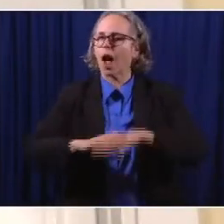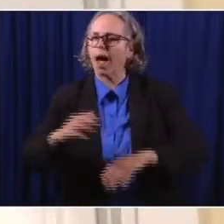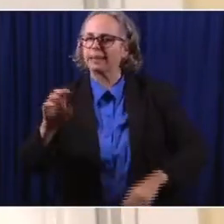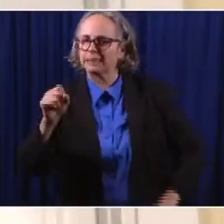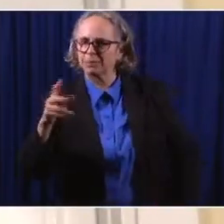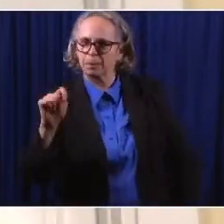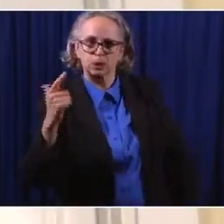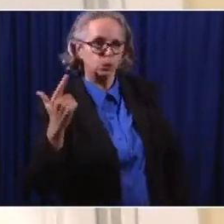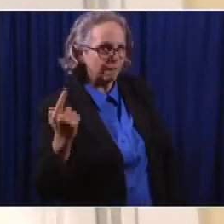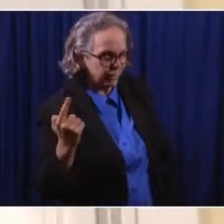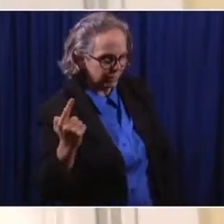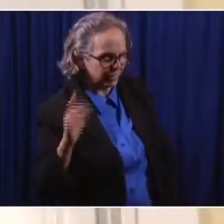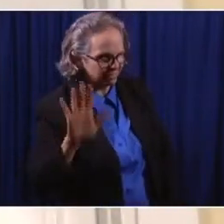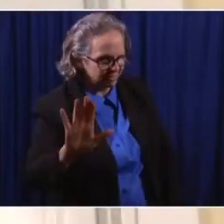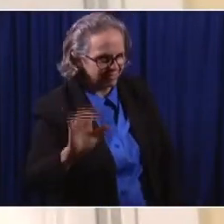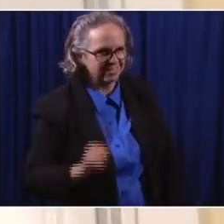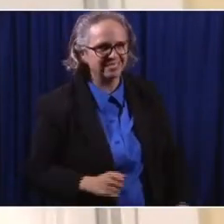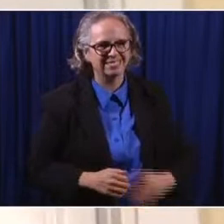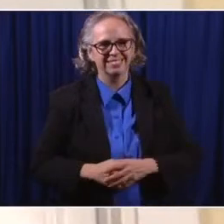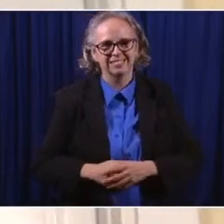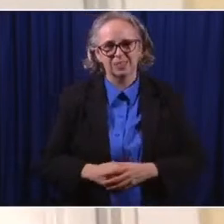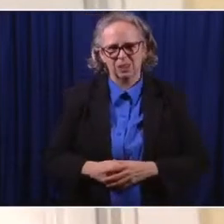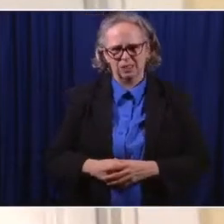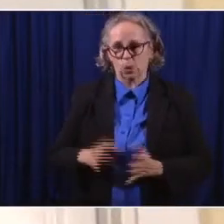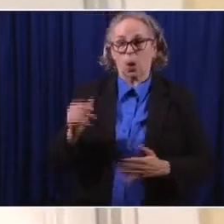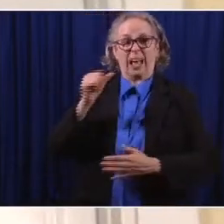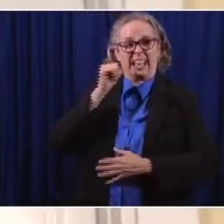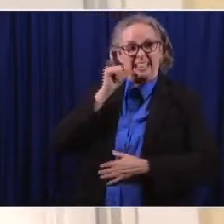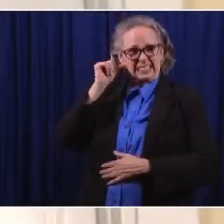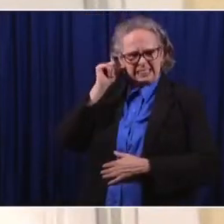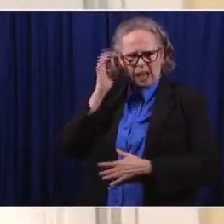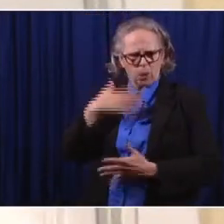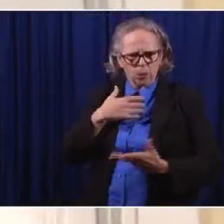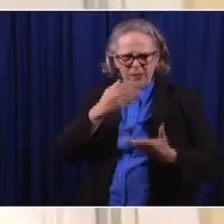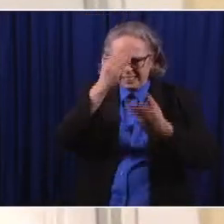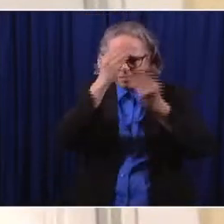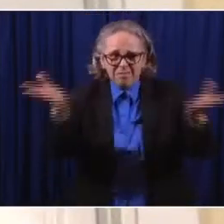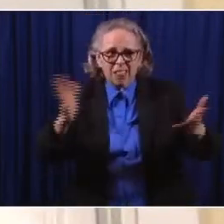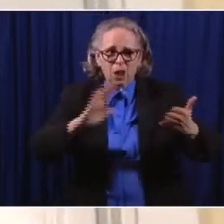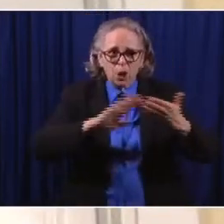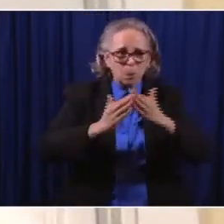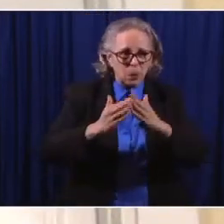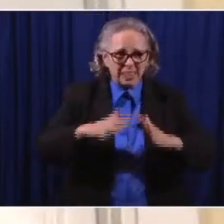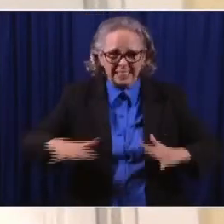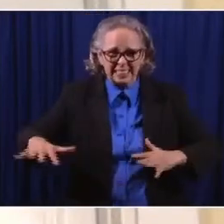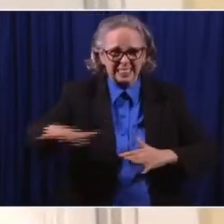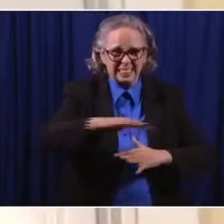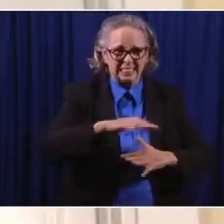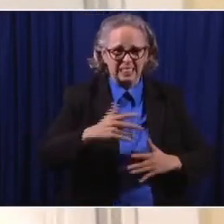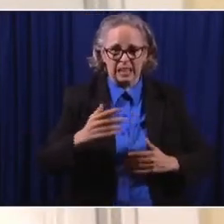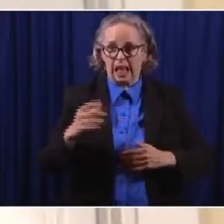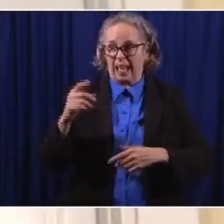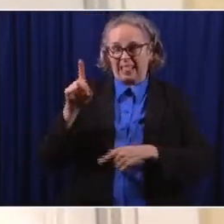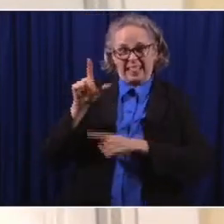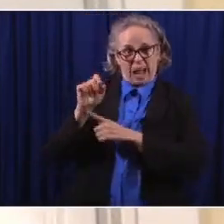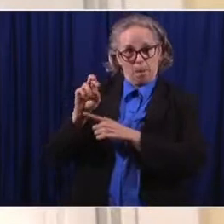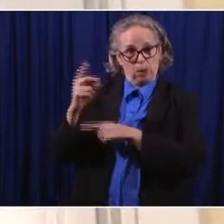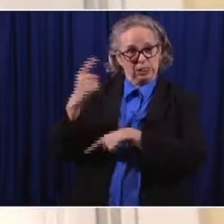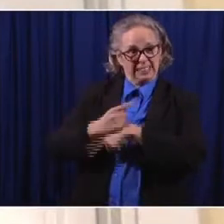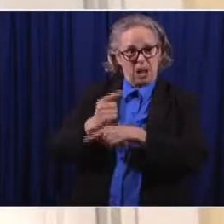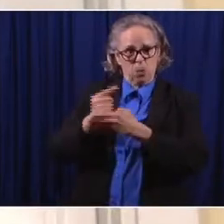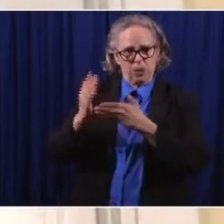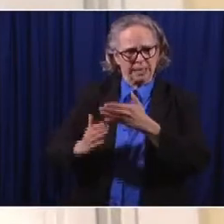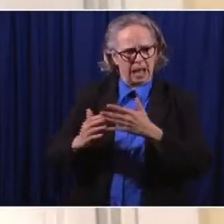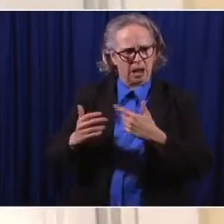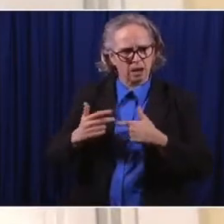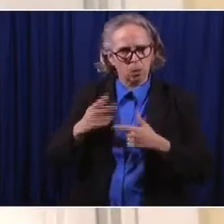notified the community yesterday. We're going to watch those metrics carefully over the Labor Day weekend, and then we'll actually let everybody know in the Miami community